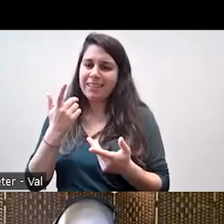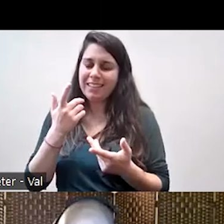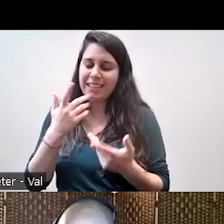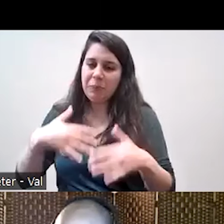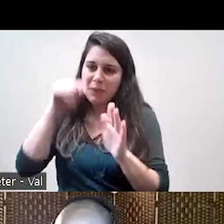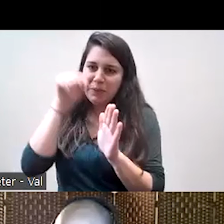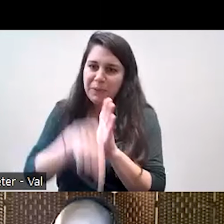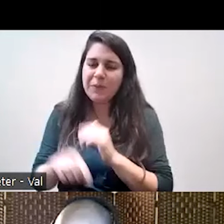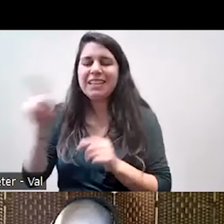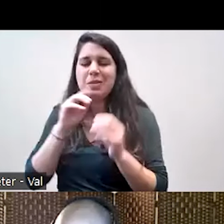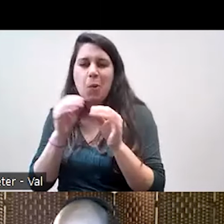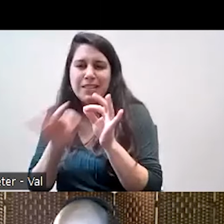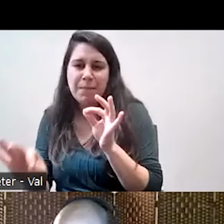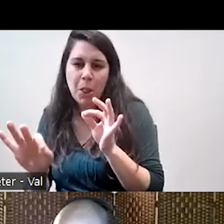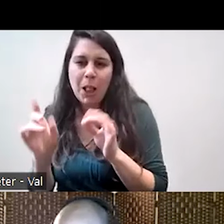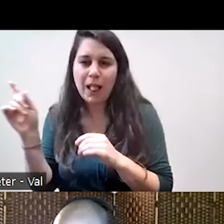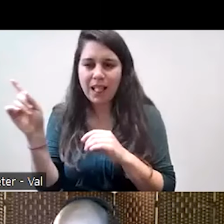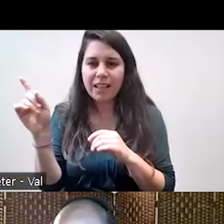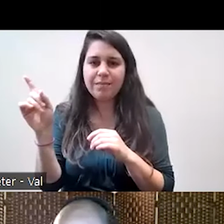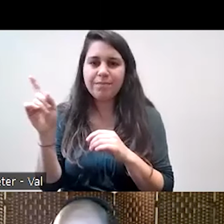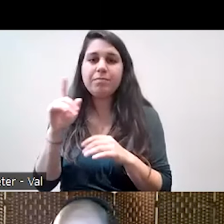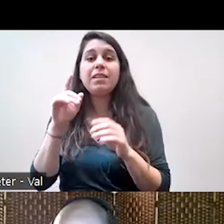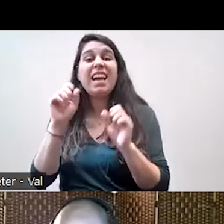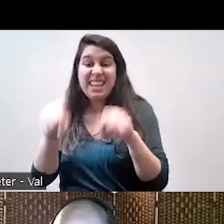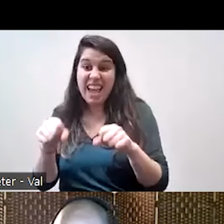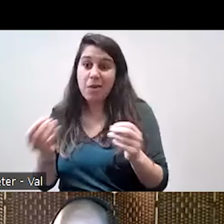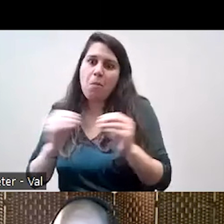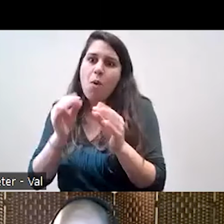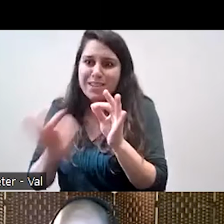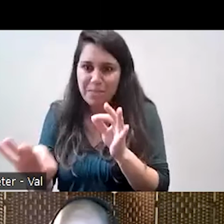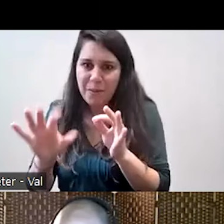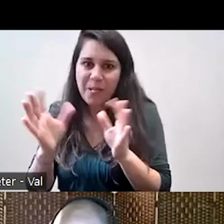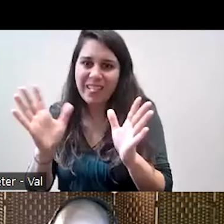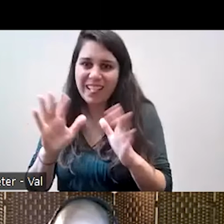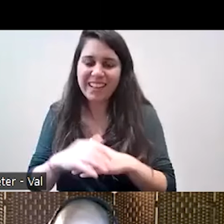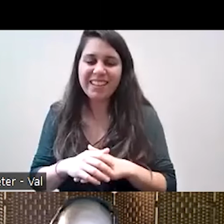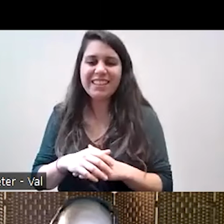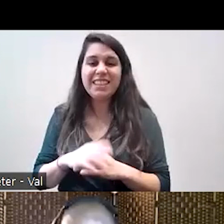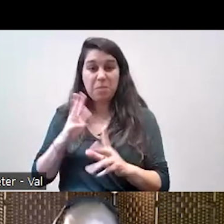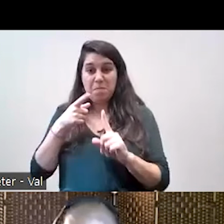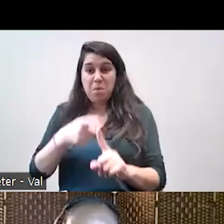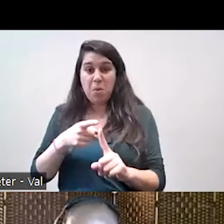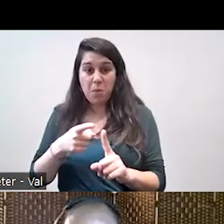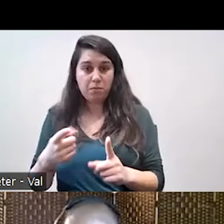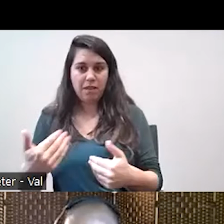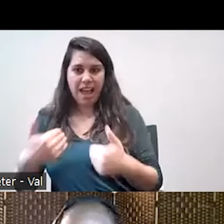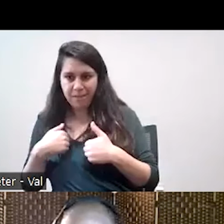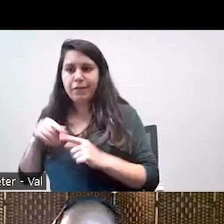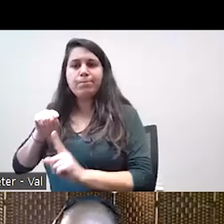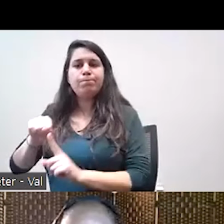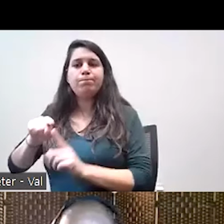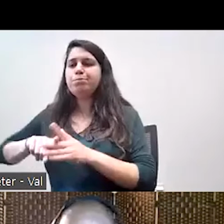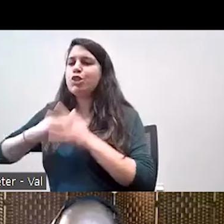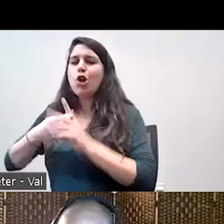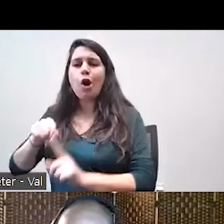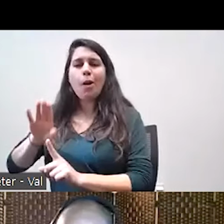to Fresno, but we could simplify it even further to just say that you have some baseline